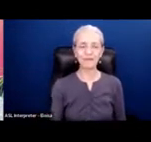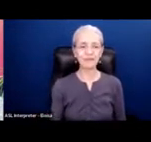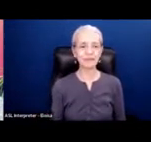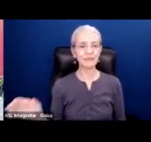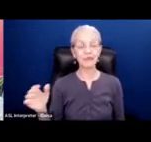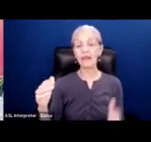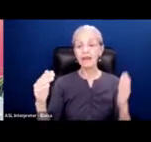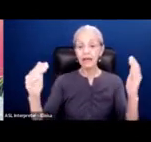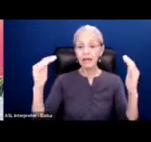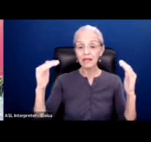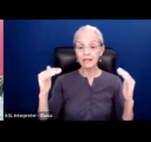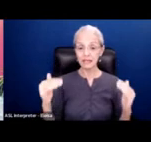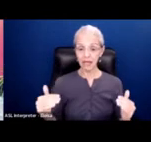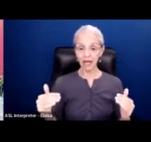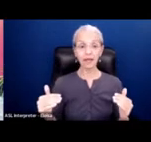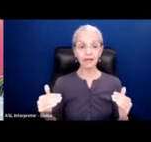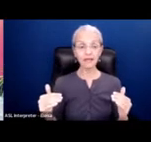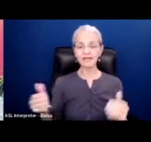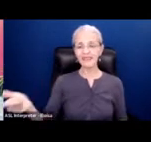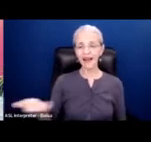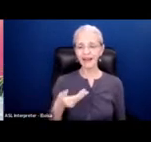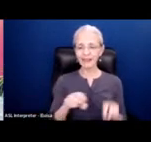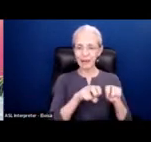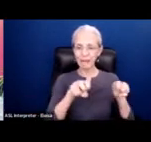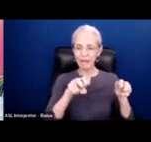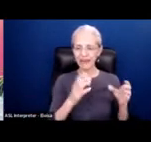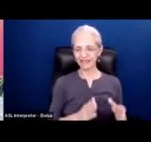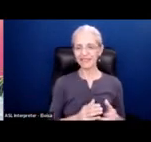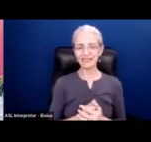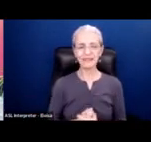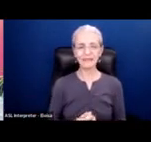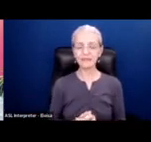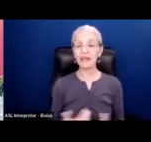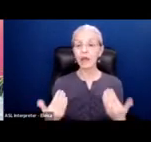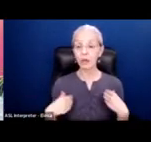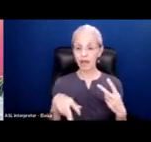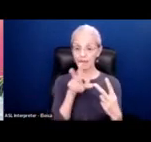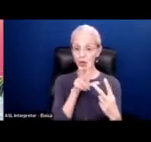So next I will introduce our panelists today. We have